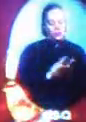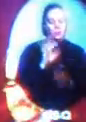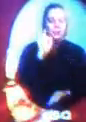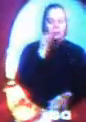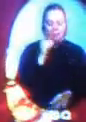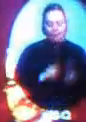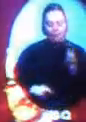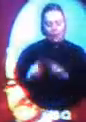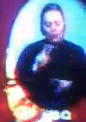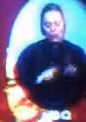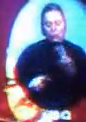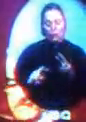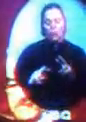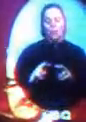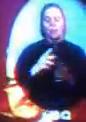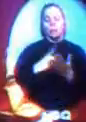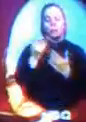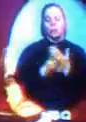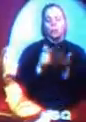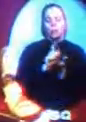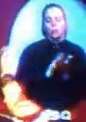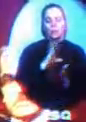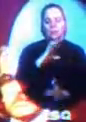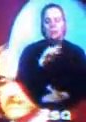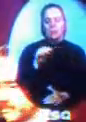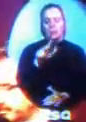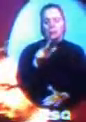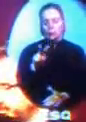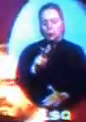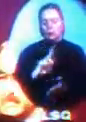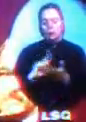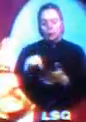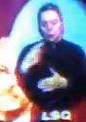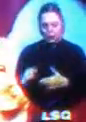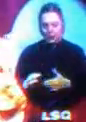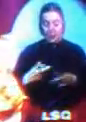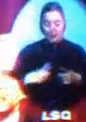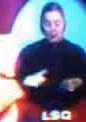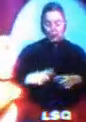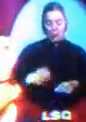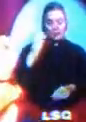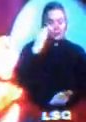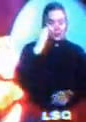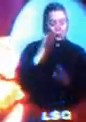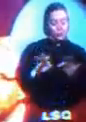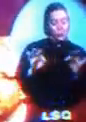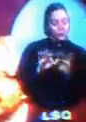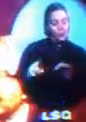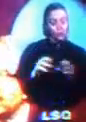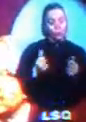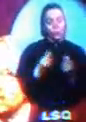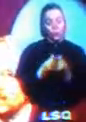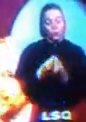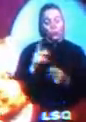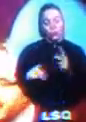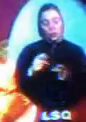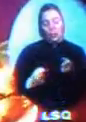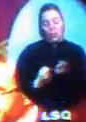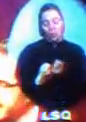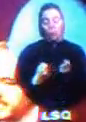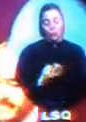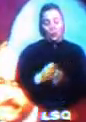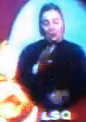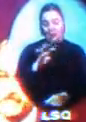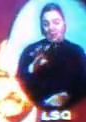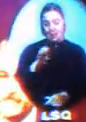Bill C-32 beginning next week. And I think it's important that the member is aware of how many people actually support this bill. Over 400 film,